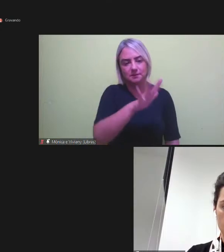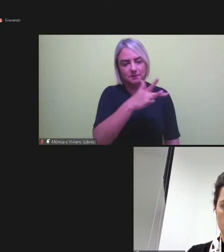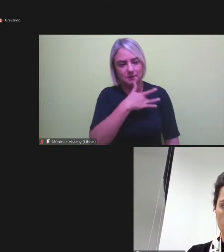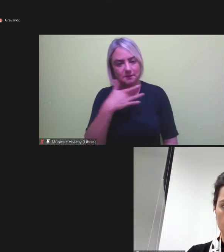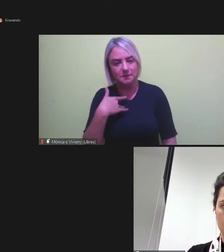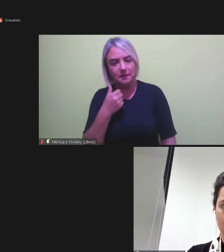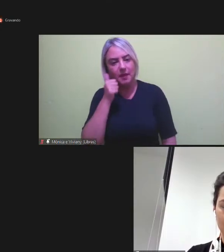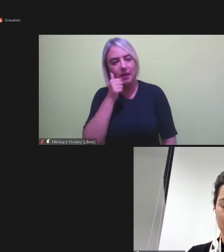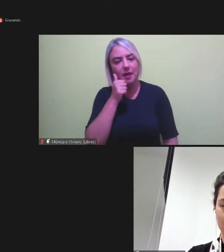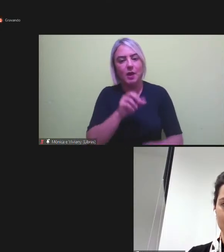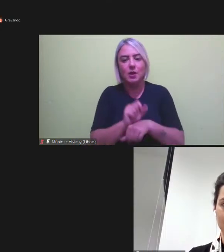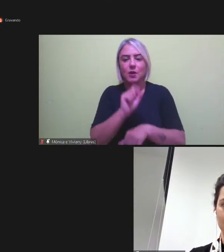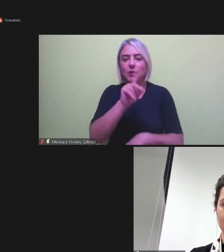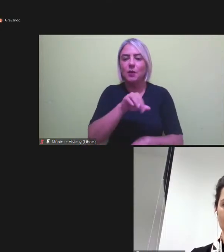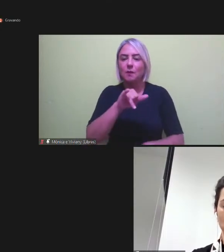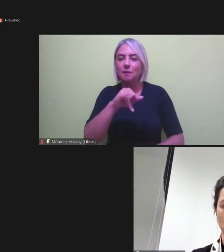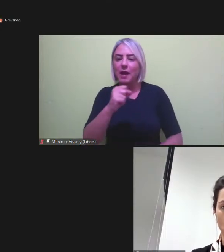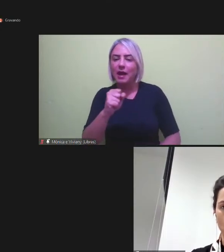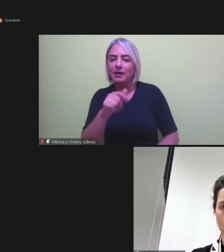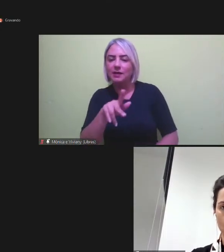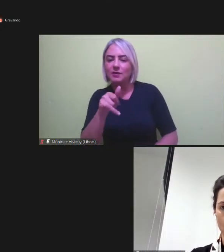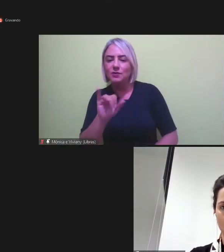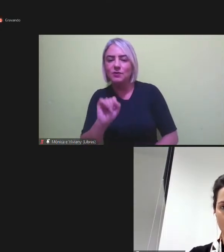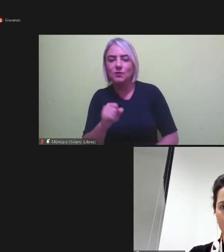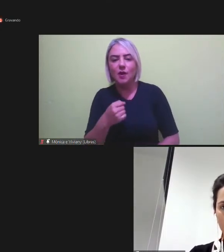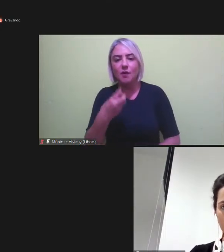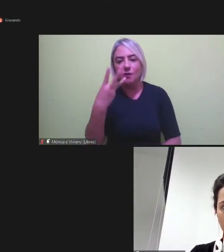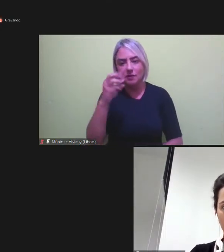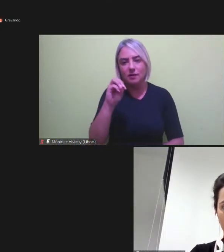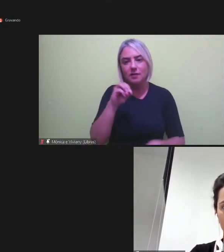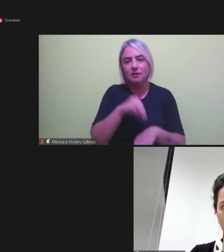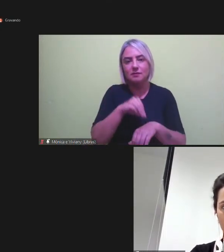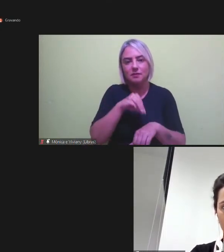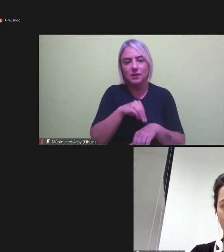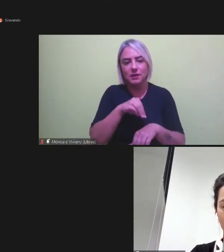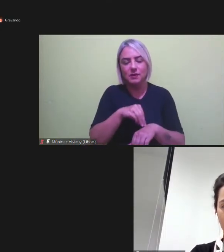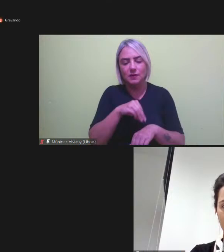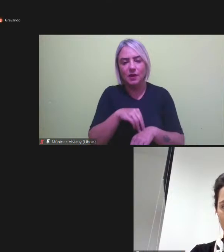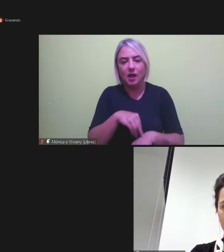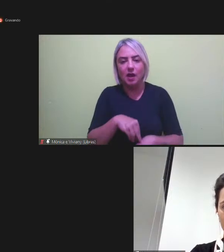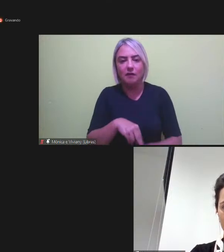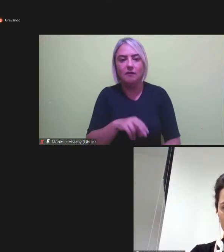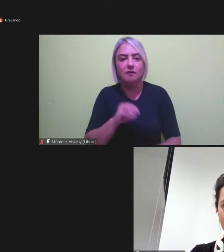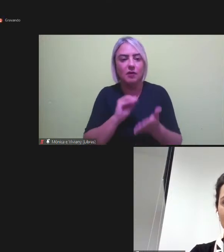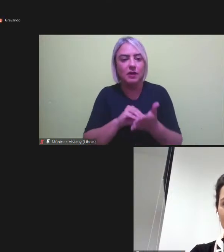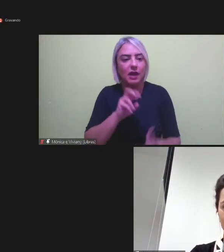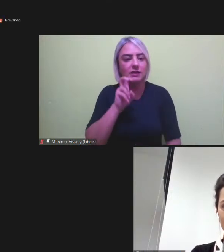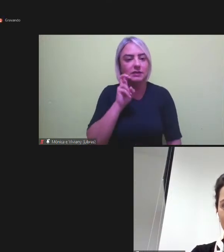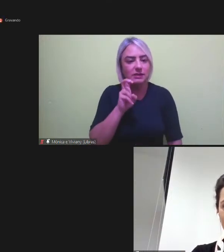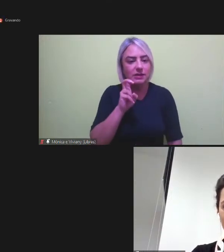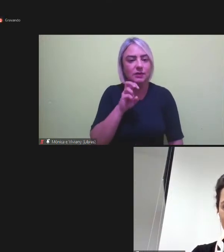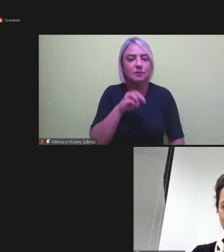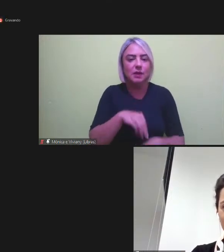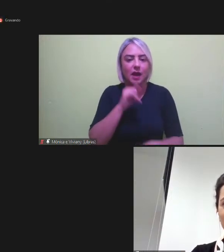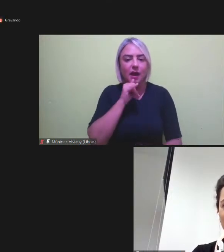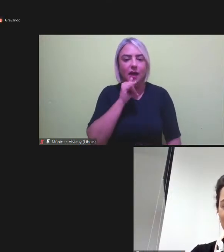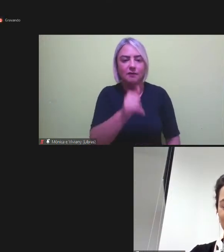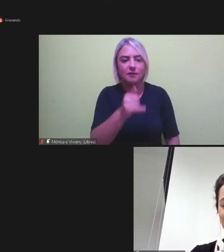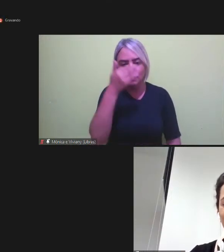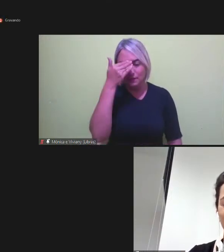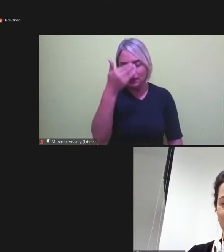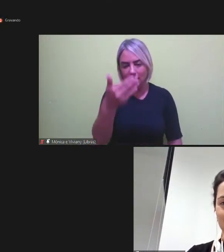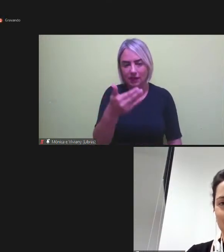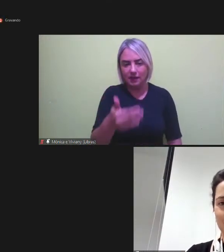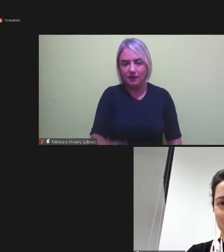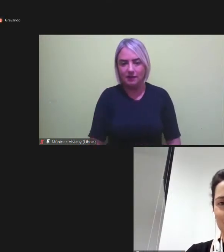Healthy Nutrition. And Dr. Maria João, you'll have 30 minutes for your presentation, and 5 minutes before the